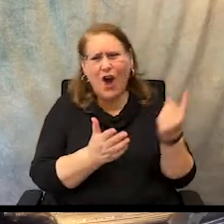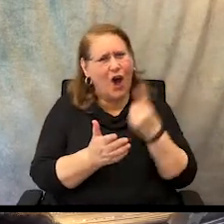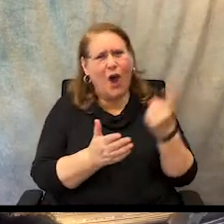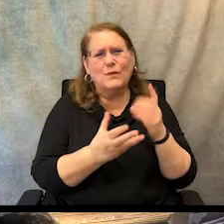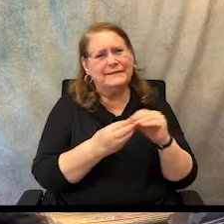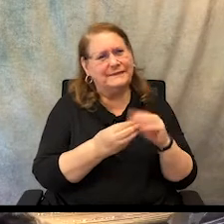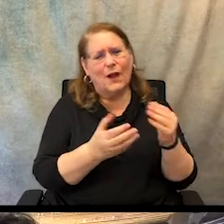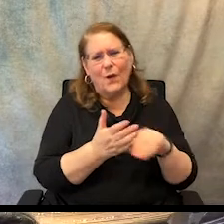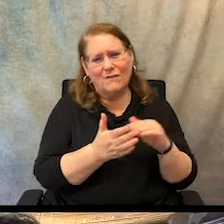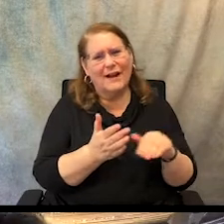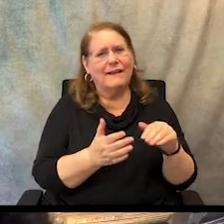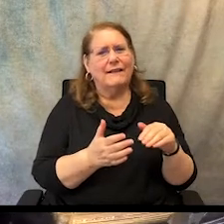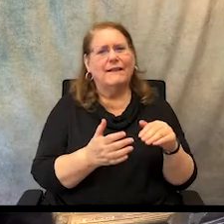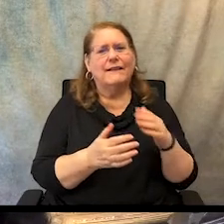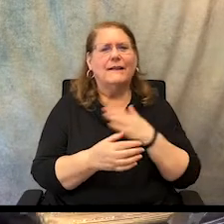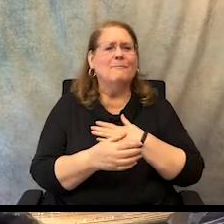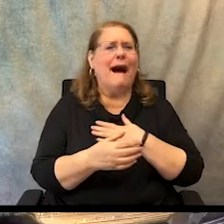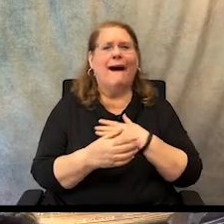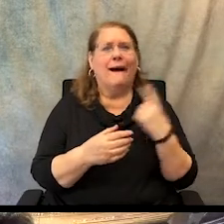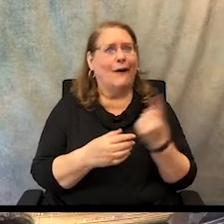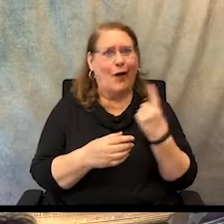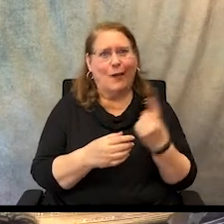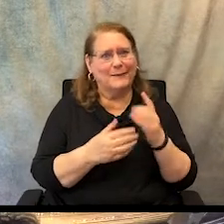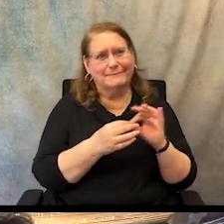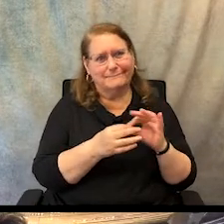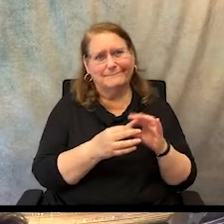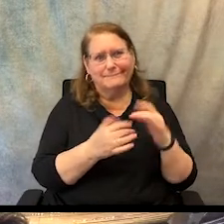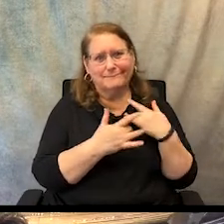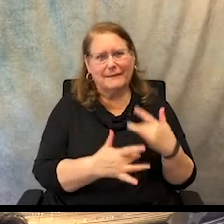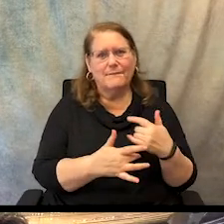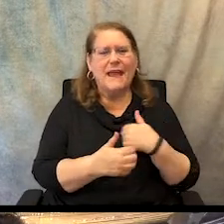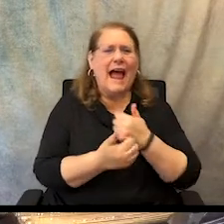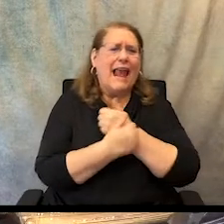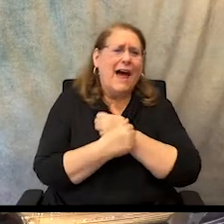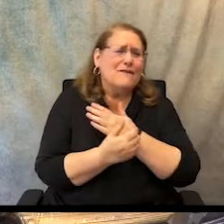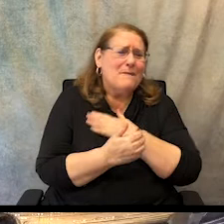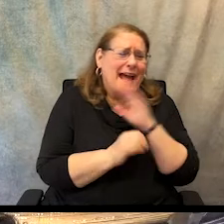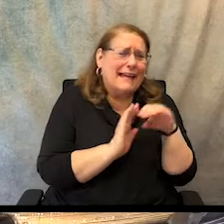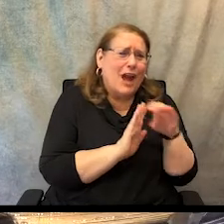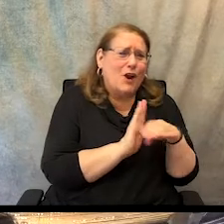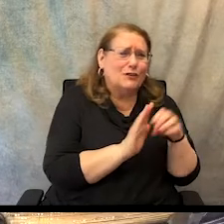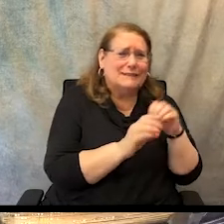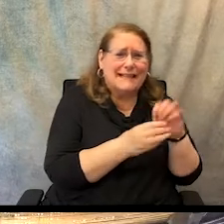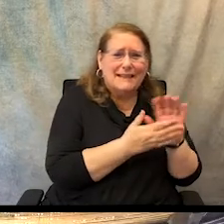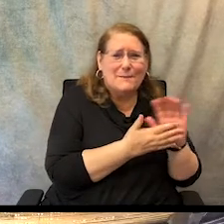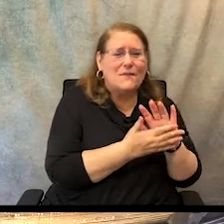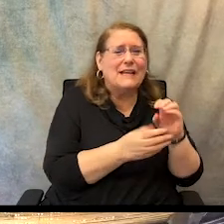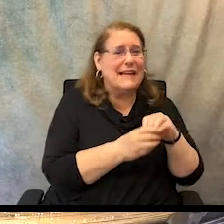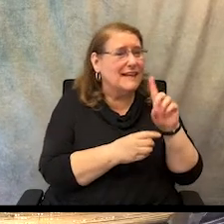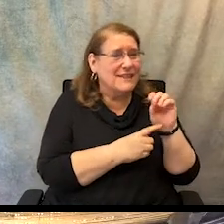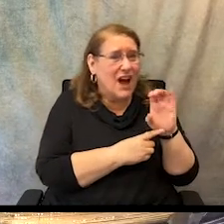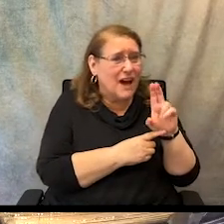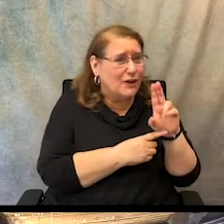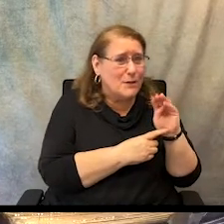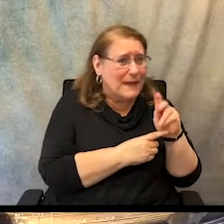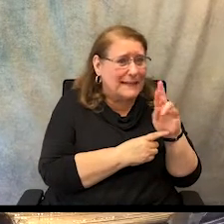time, it's a classic from my side. I say I love my characters in the movie, if in a documentary